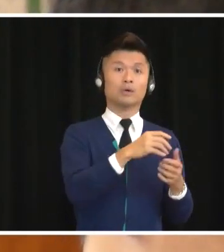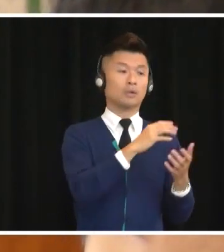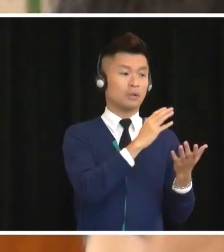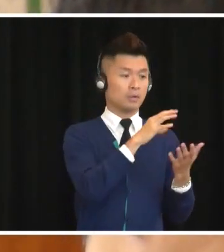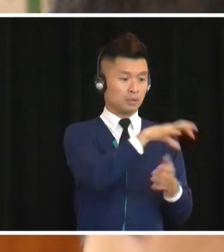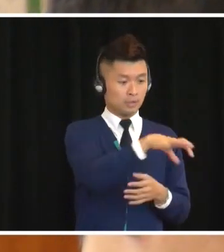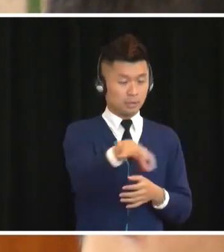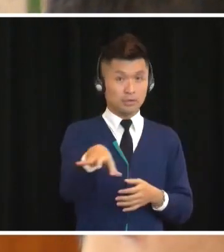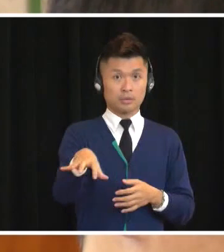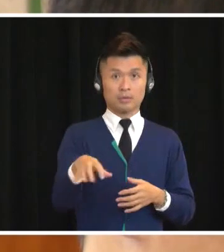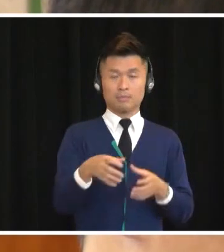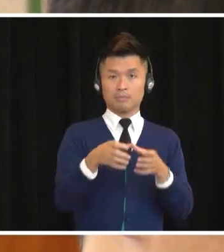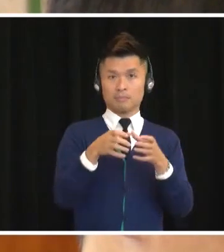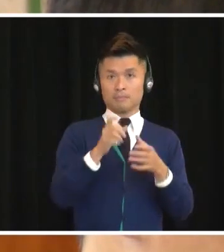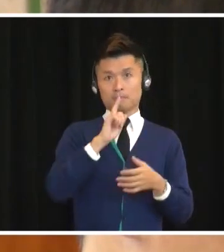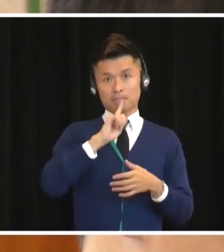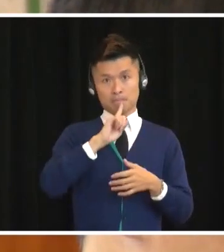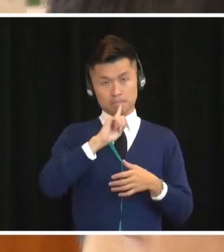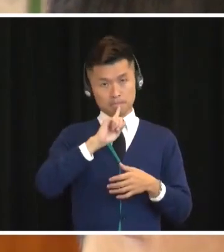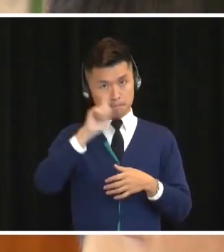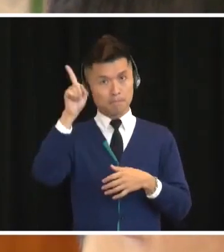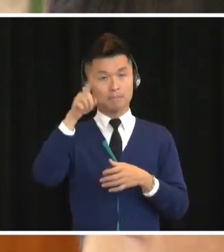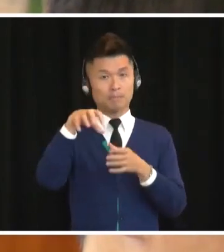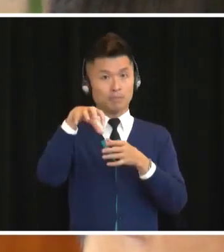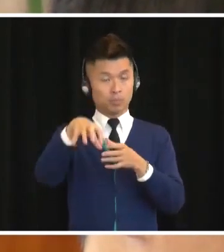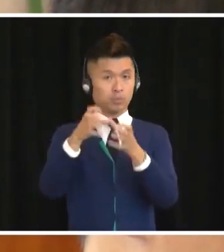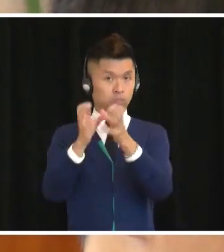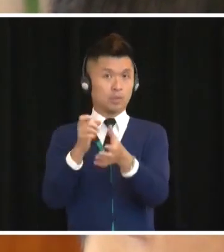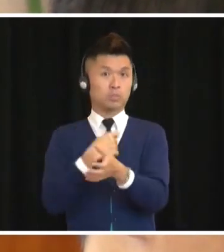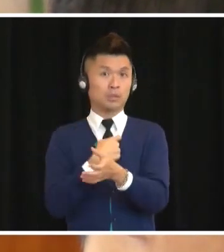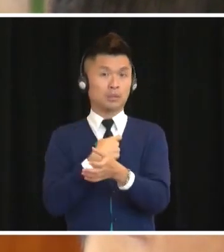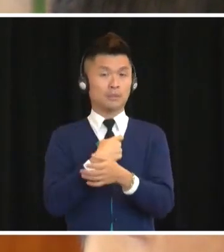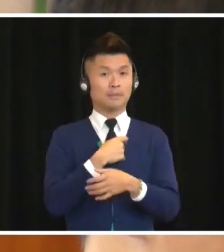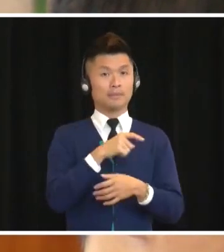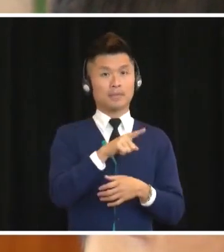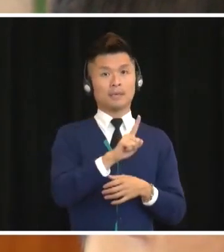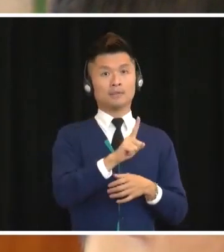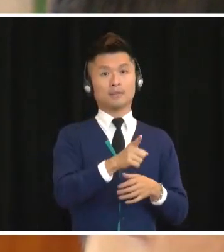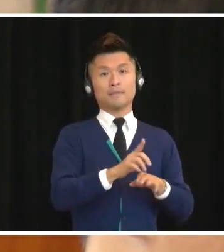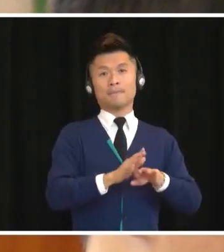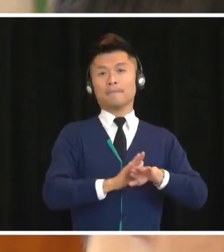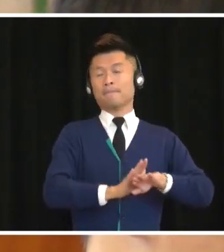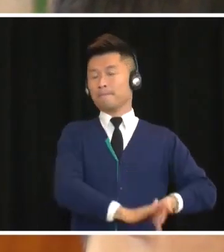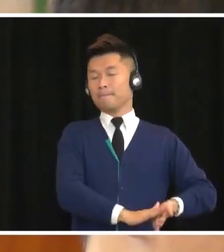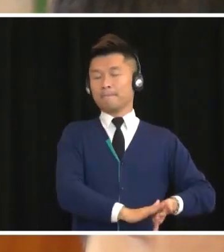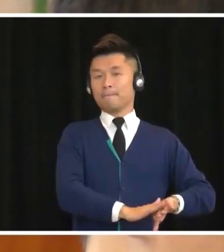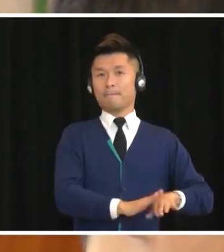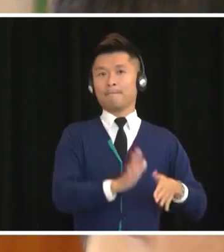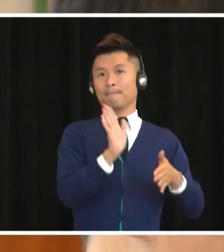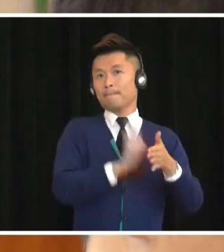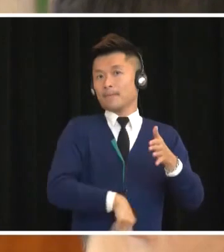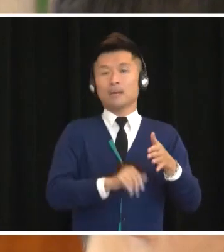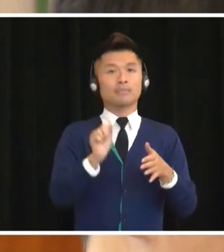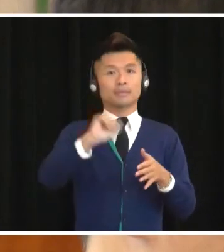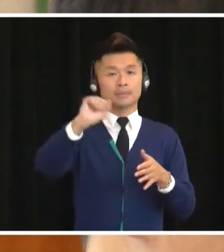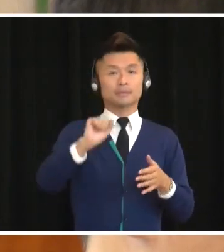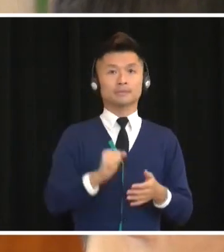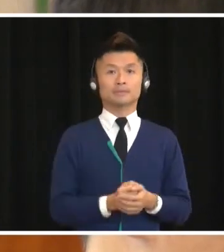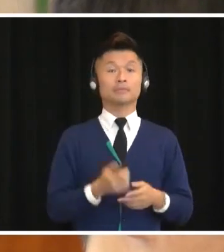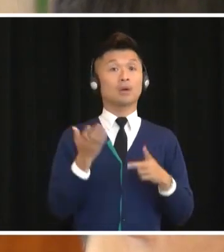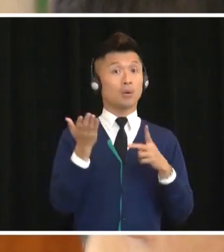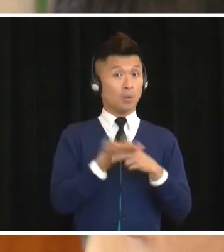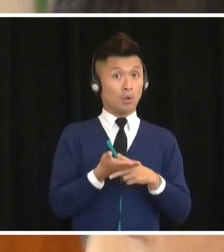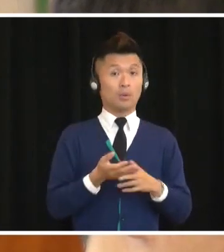centers, reformatory schools, and correctional schools, according to law, have to set up a complaints mechanism. They must